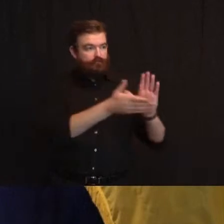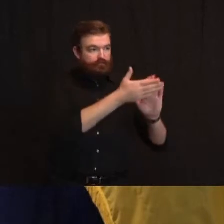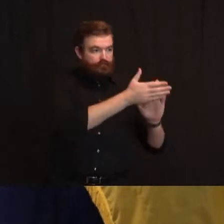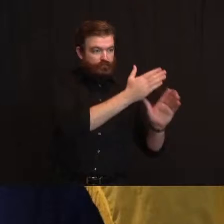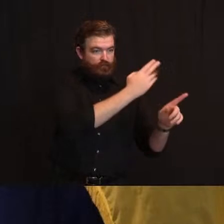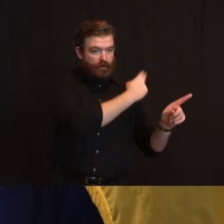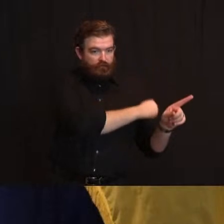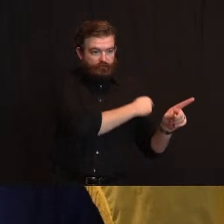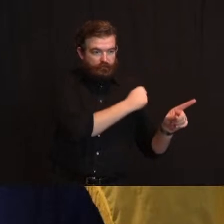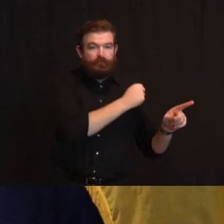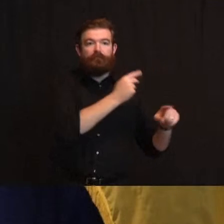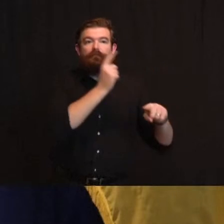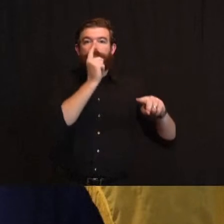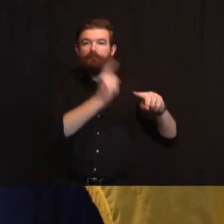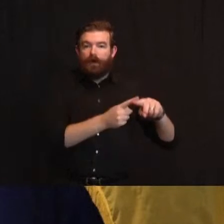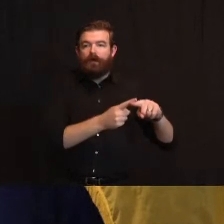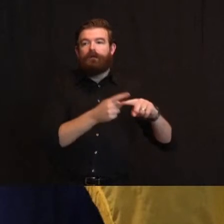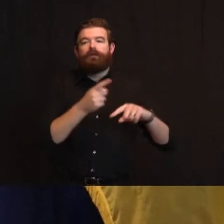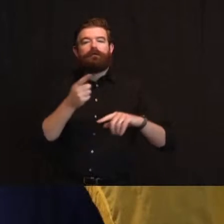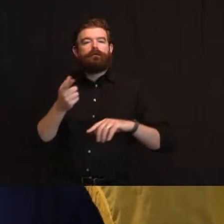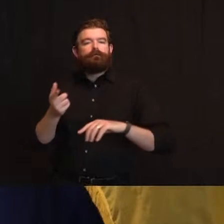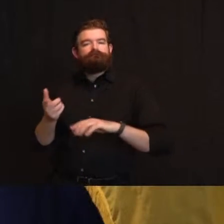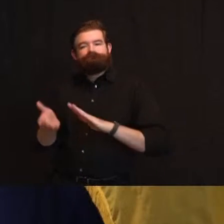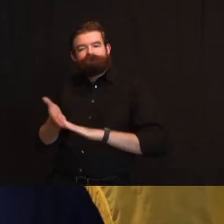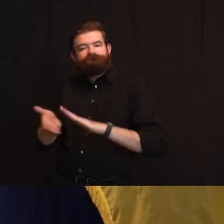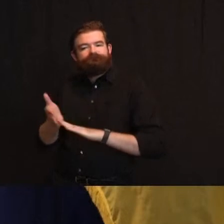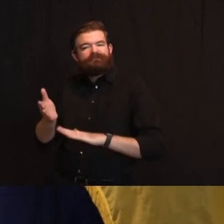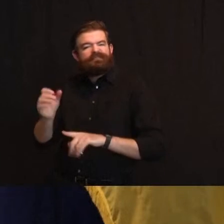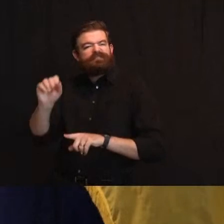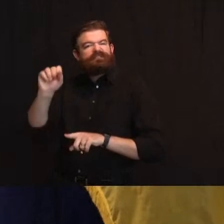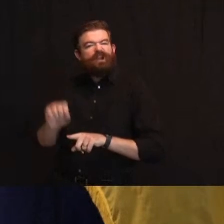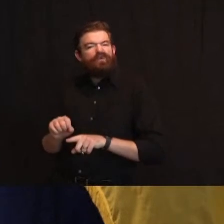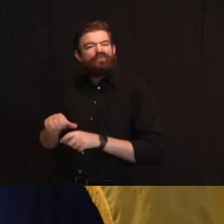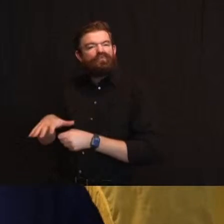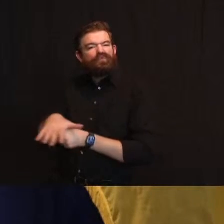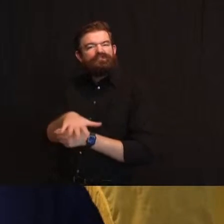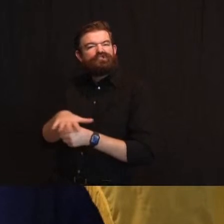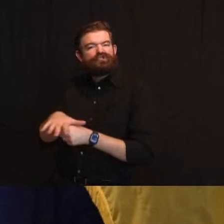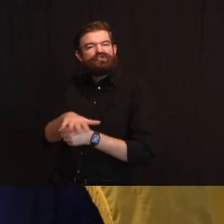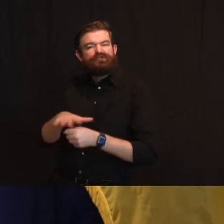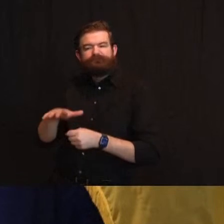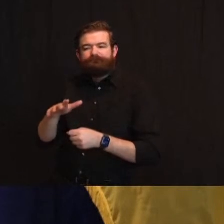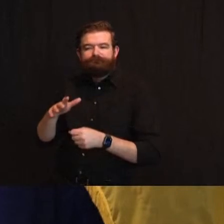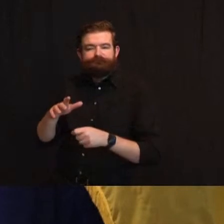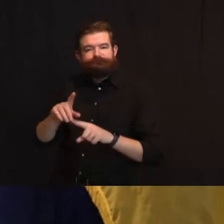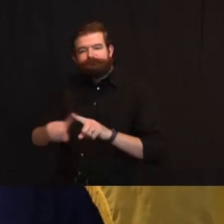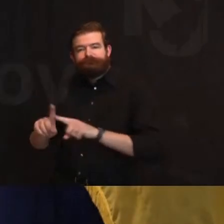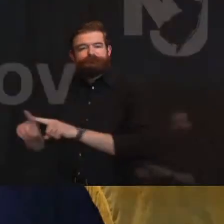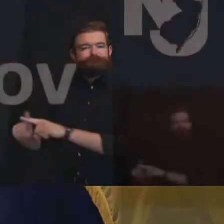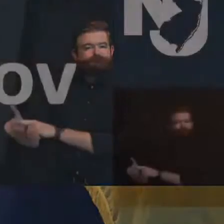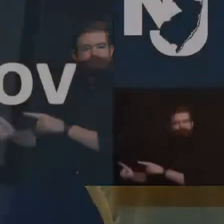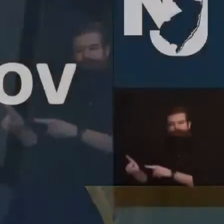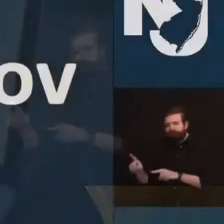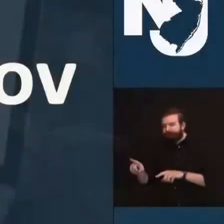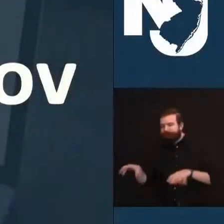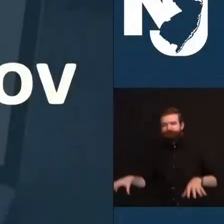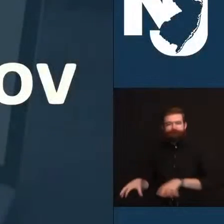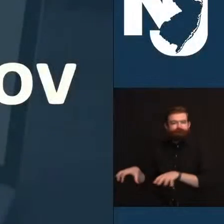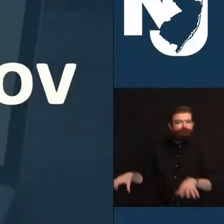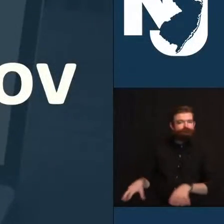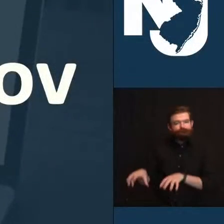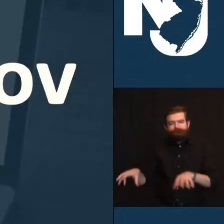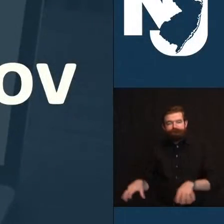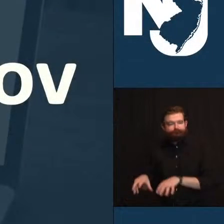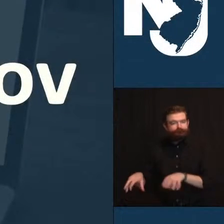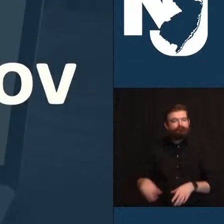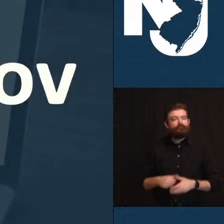really productive. Judy, as always, it was good to be with you. A few announcements before we get to the overnight numbers, and we'll try to buzz through today just because we